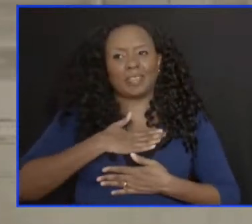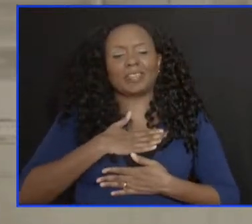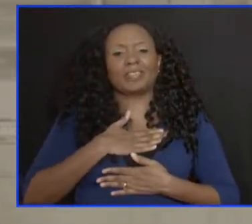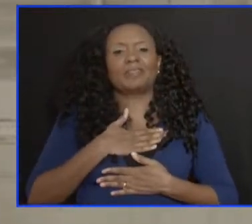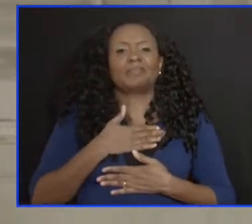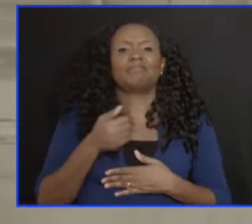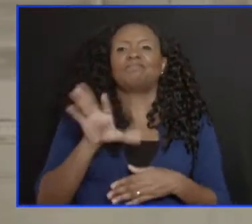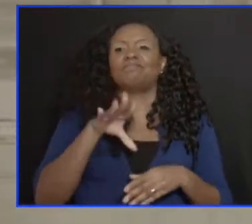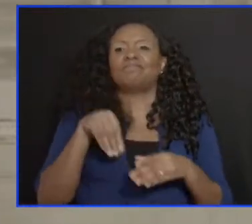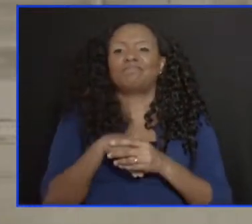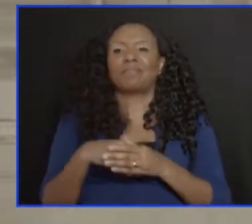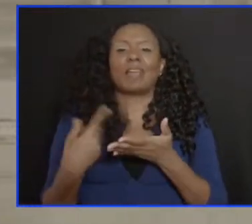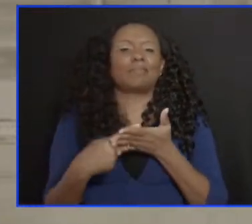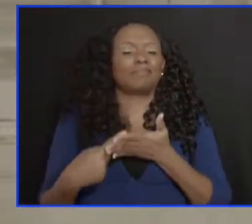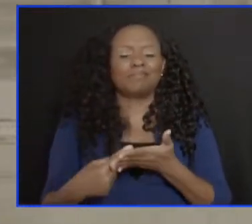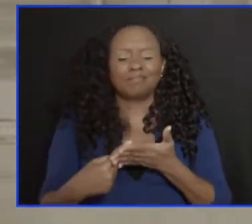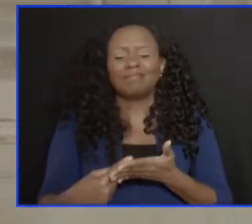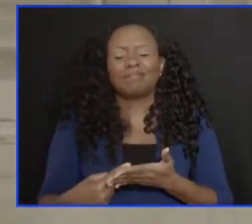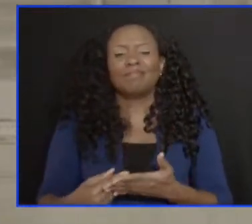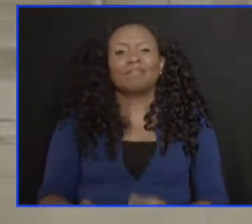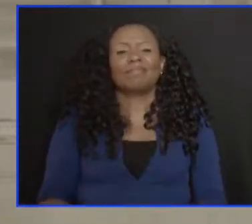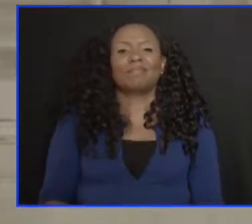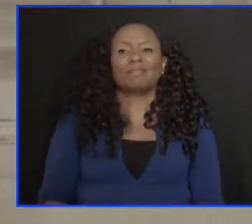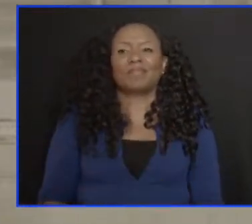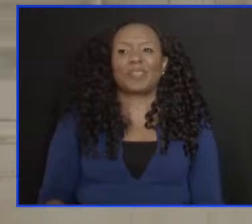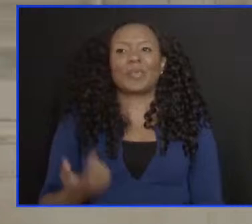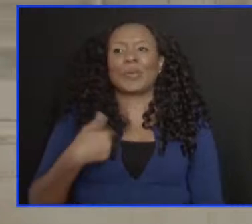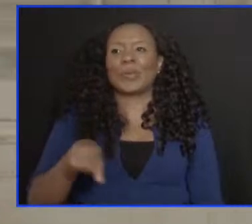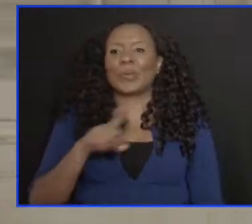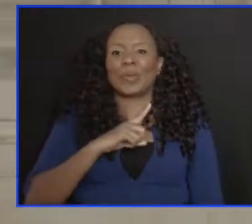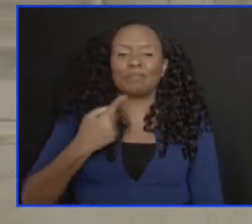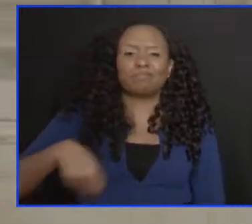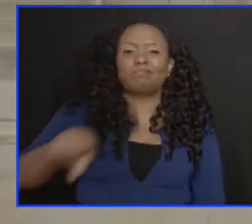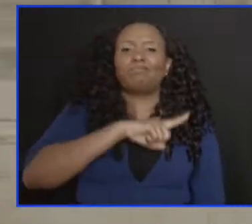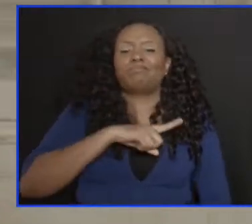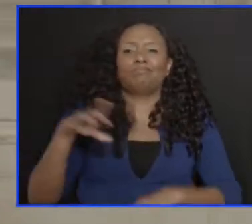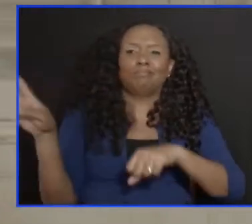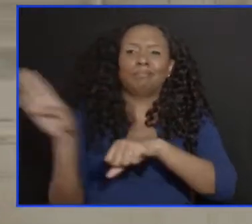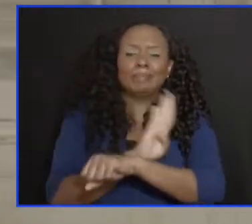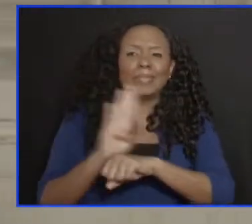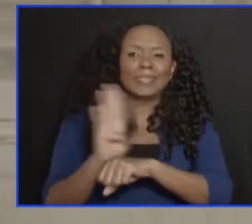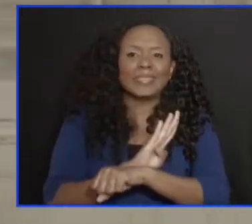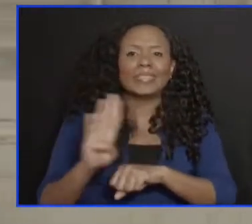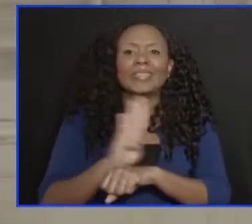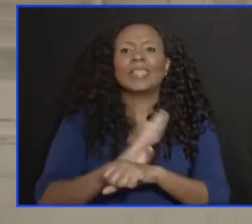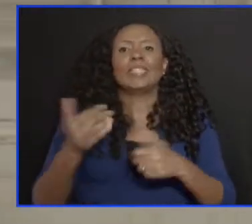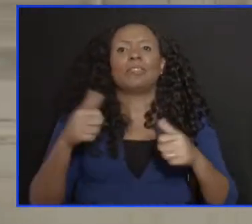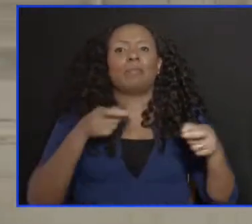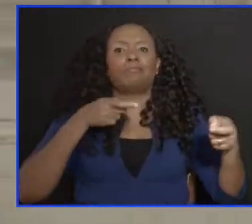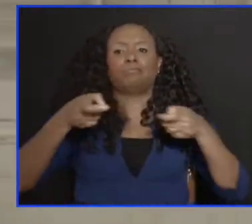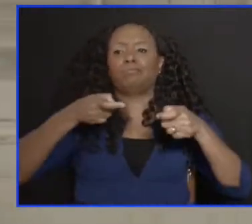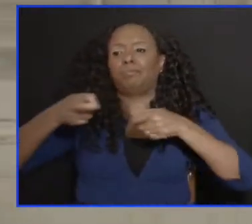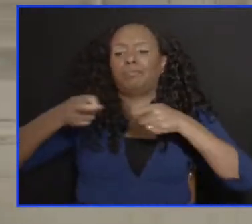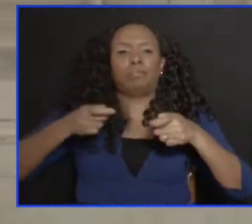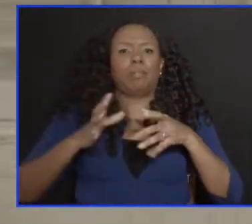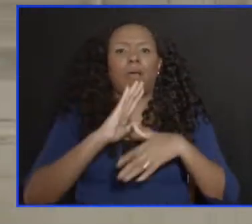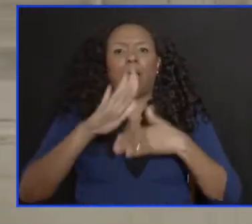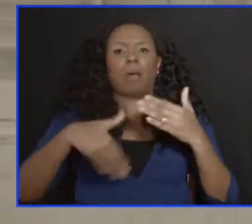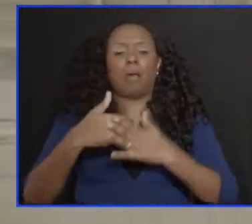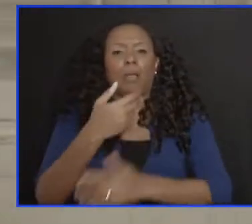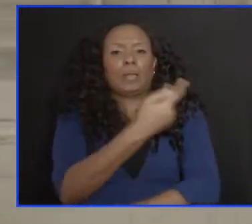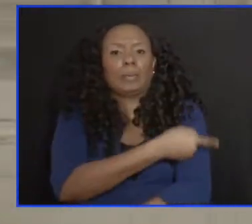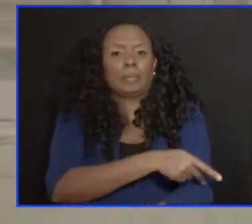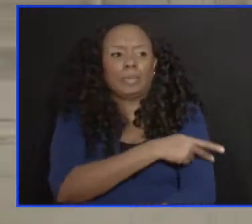on the media for a while. We're busy, certainly, managing a series of patients at